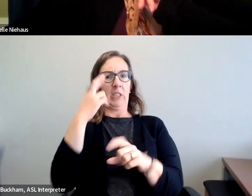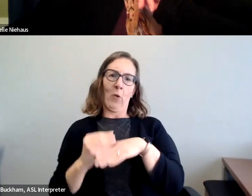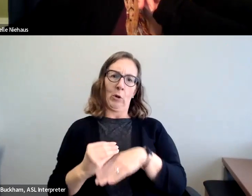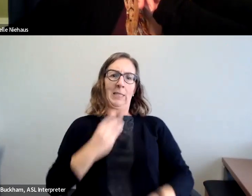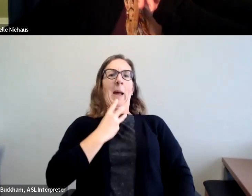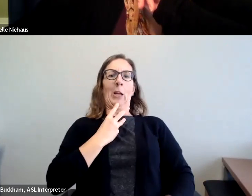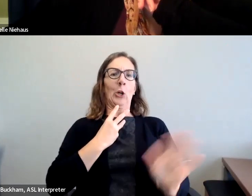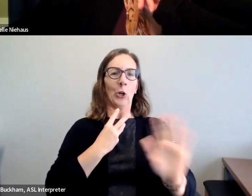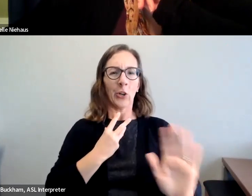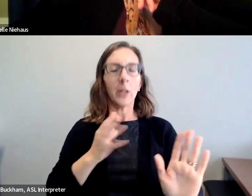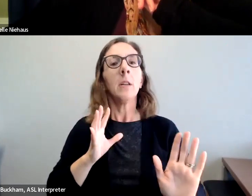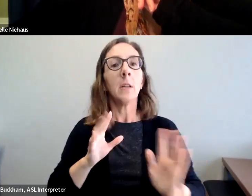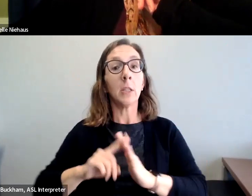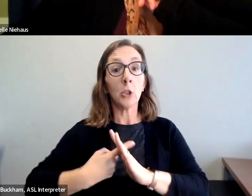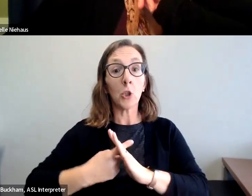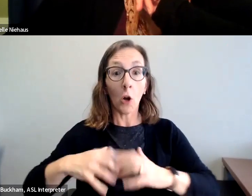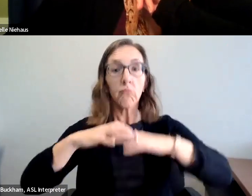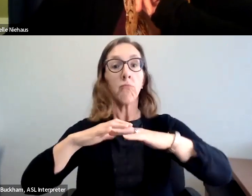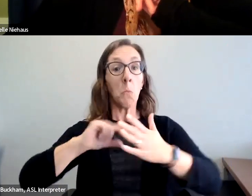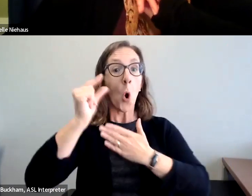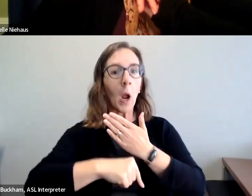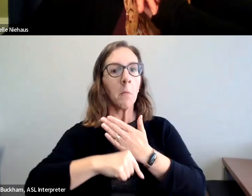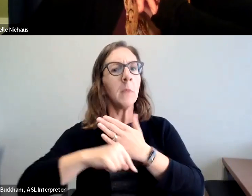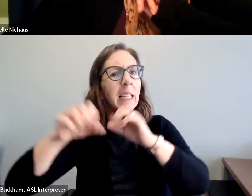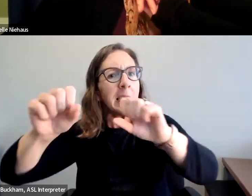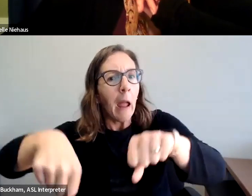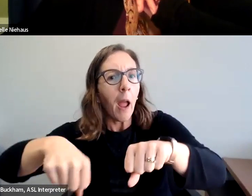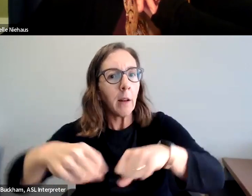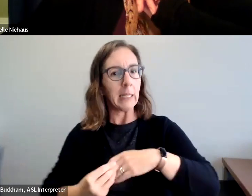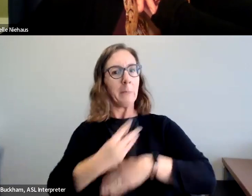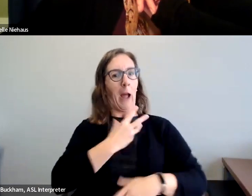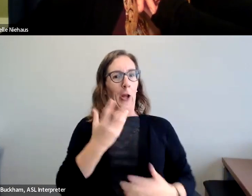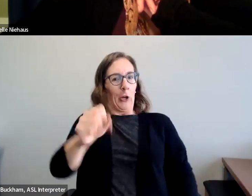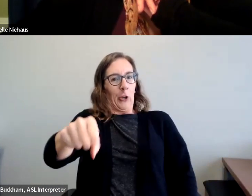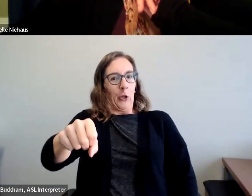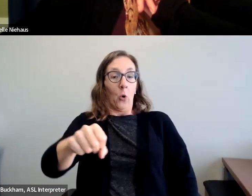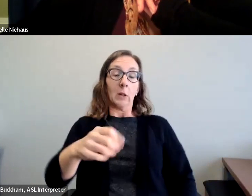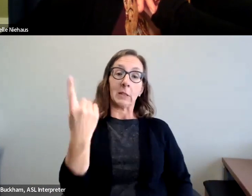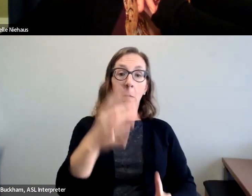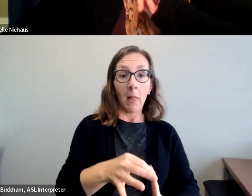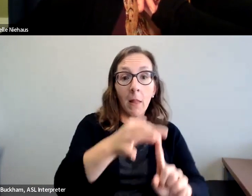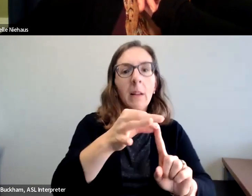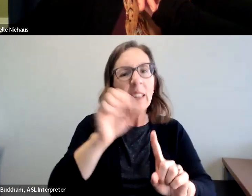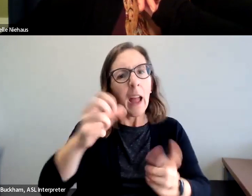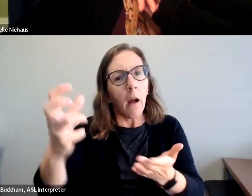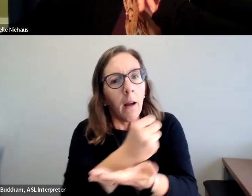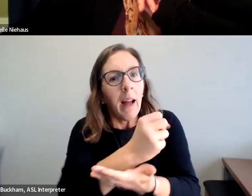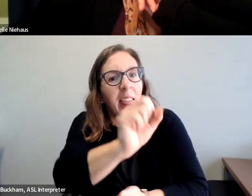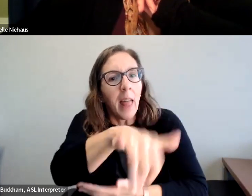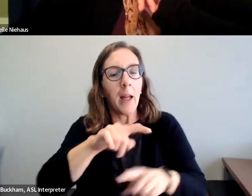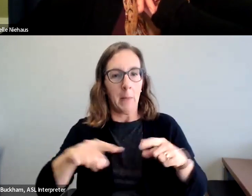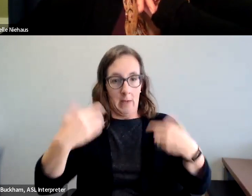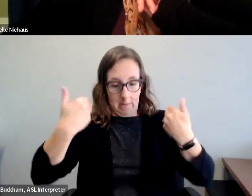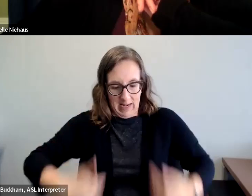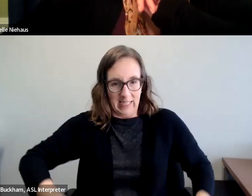Starting a program, that may be inspiring. Doing something special, that's inspiring. Go for it. But I